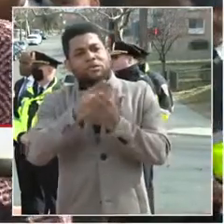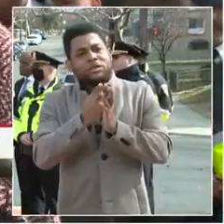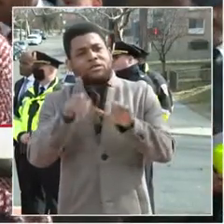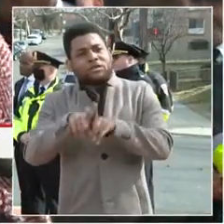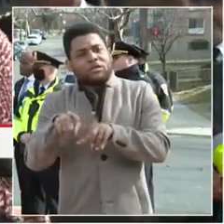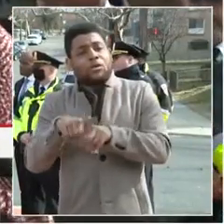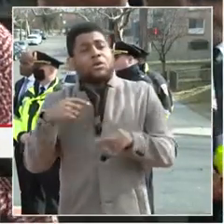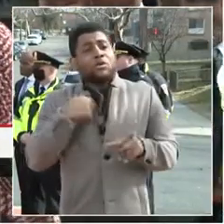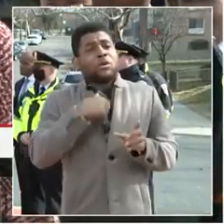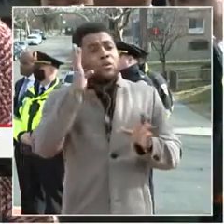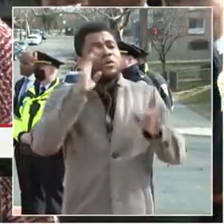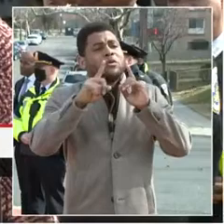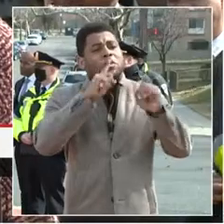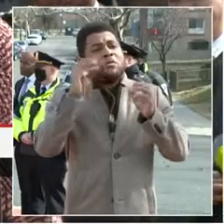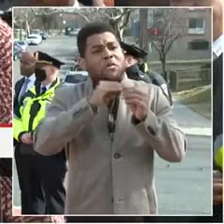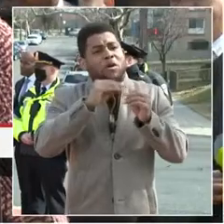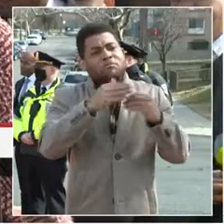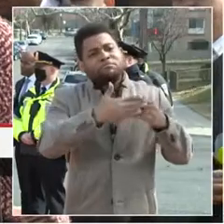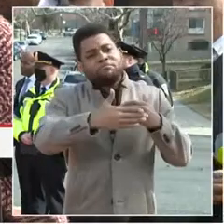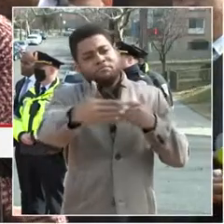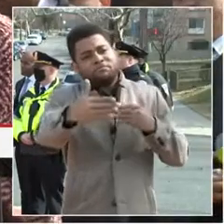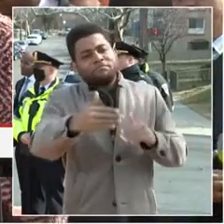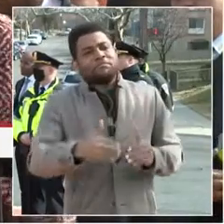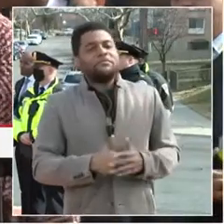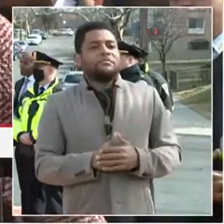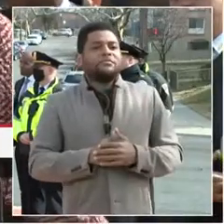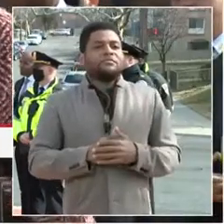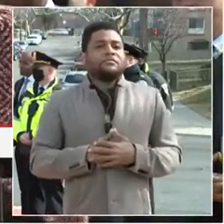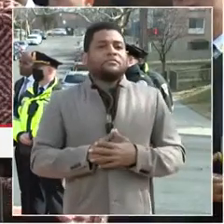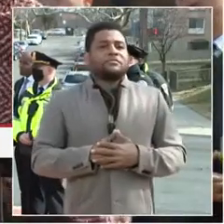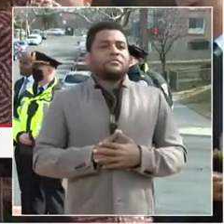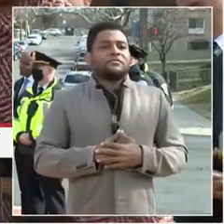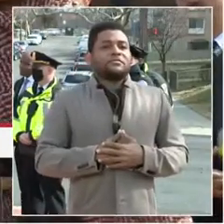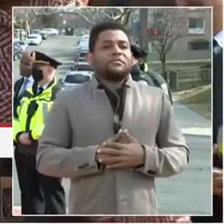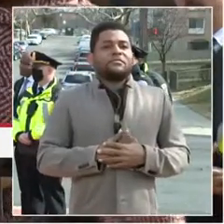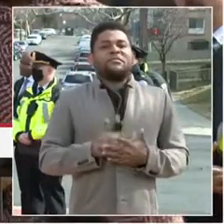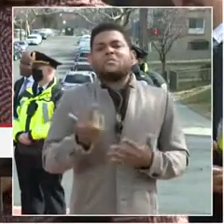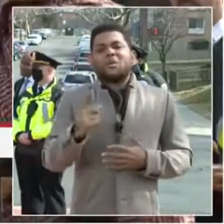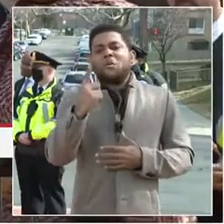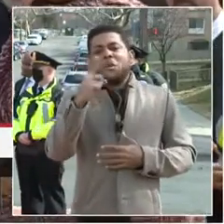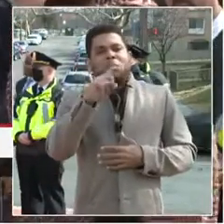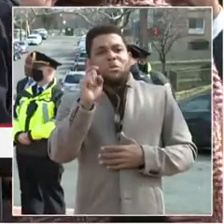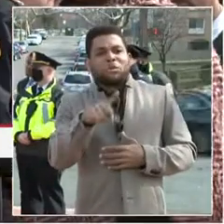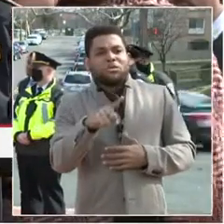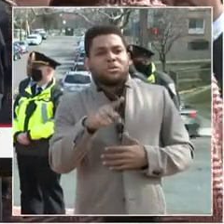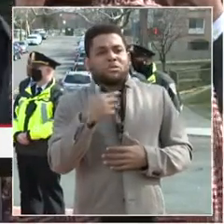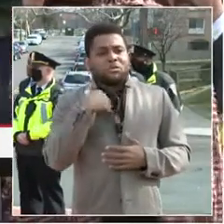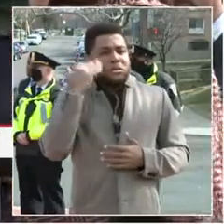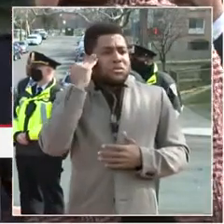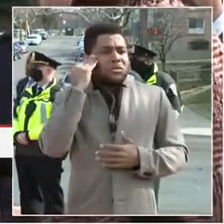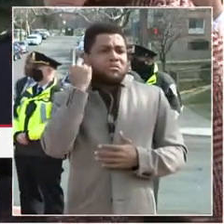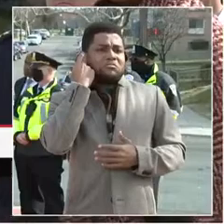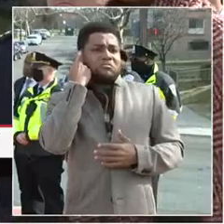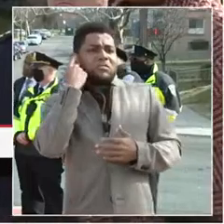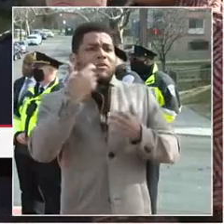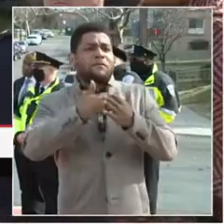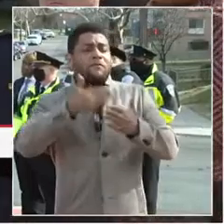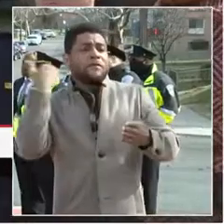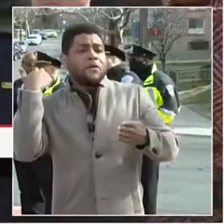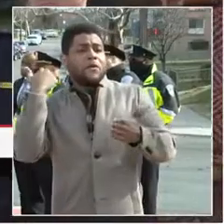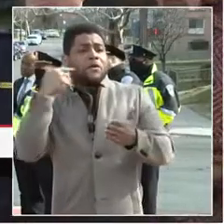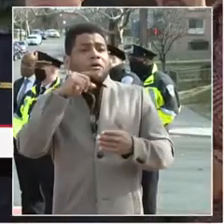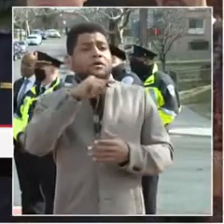Last question. Well, this is just a brief question. Okay. The day before Thanksgiving, 17-month-old kid